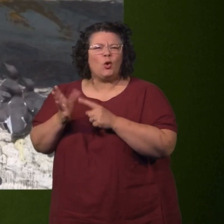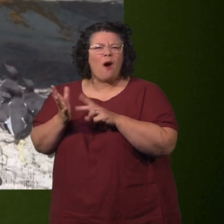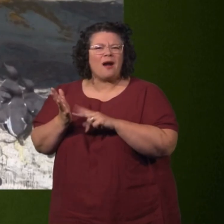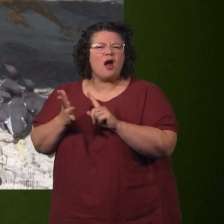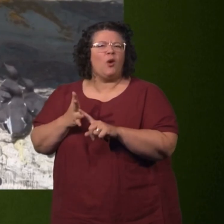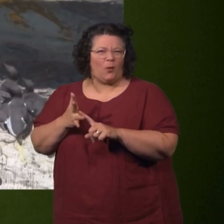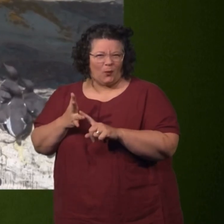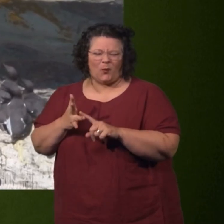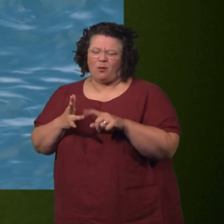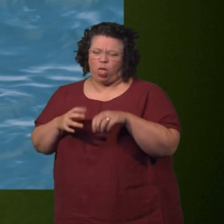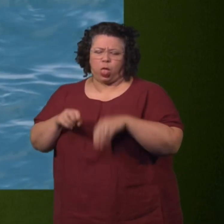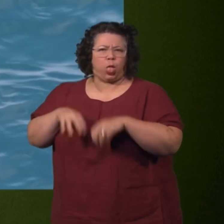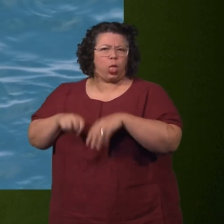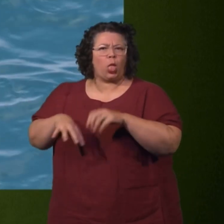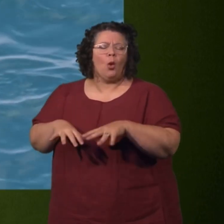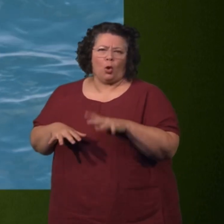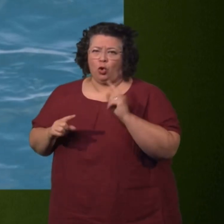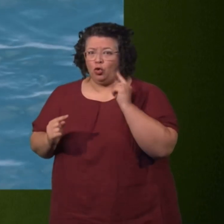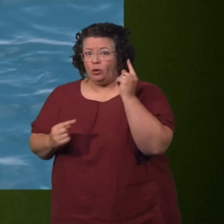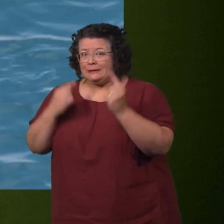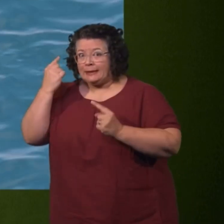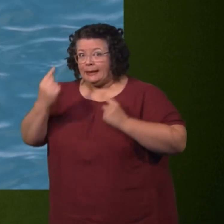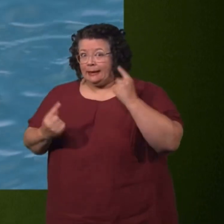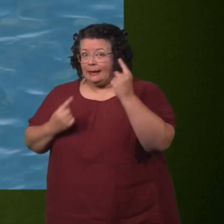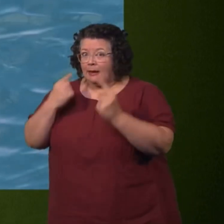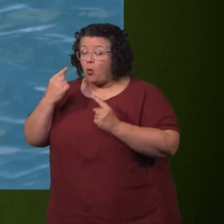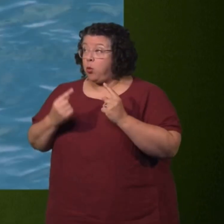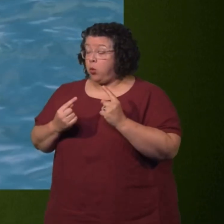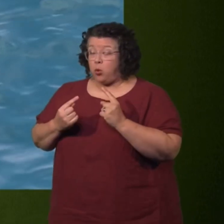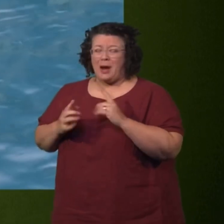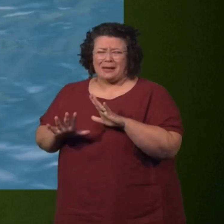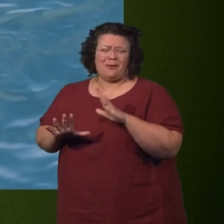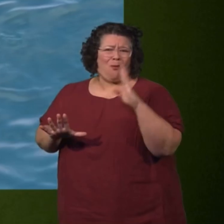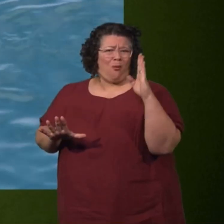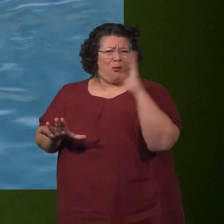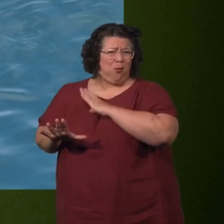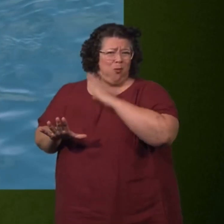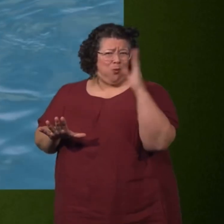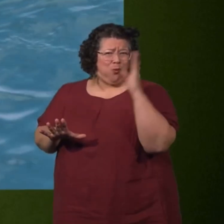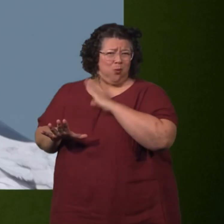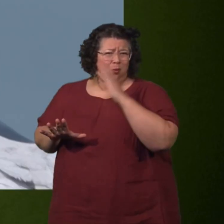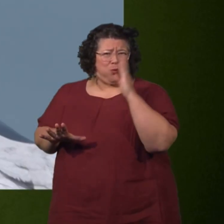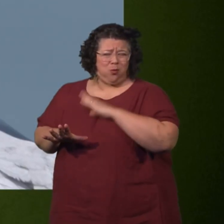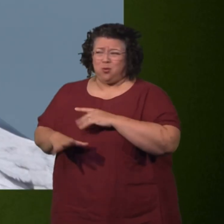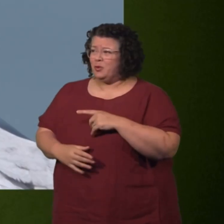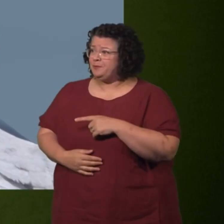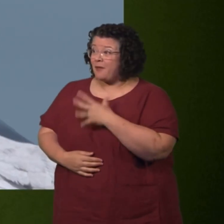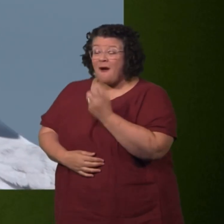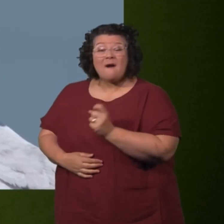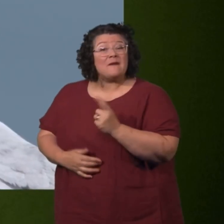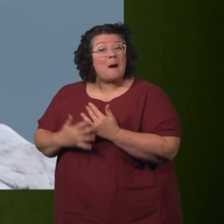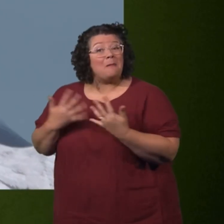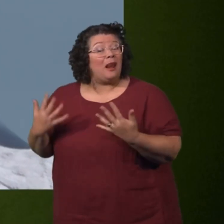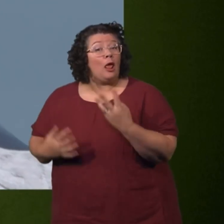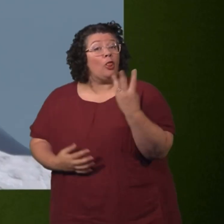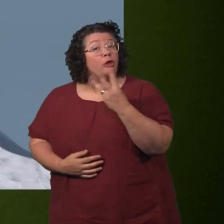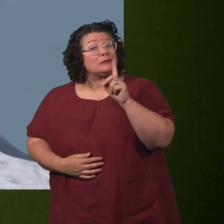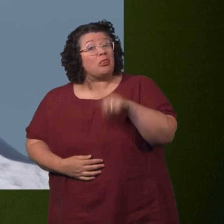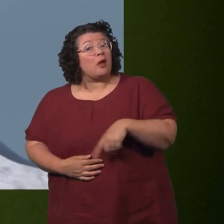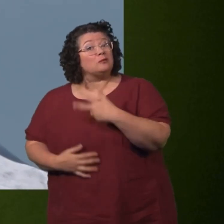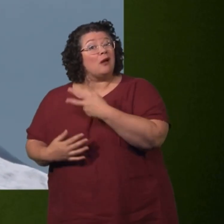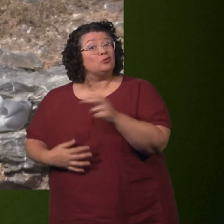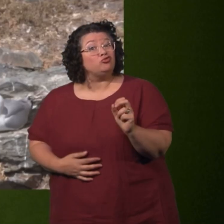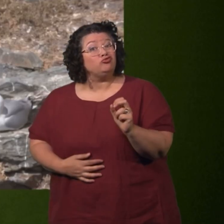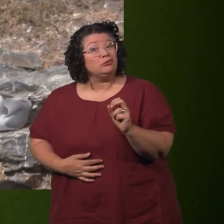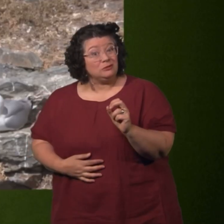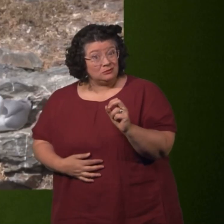guano. The droppings there, very noisy, raucous, probably quite smelly as well. There are 13,800 of